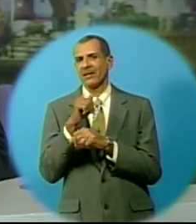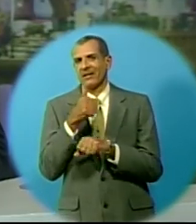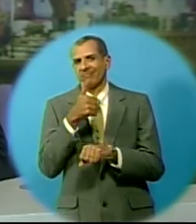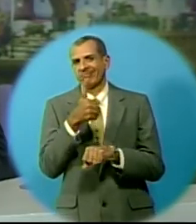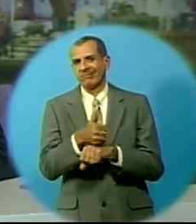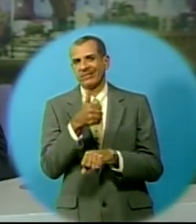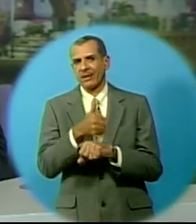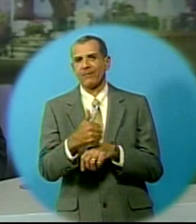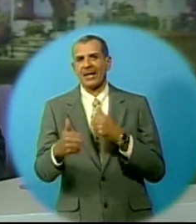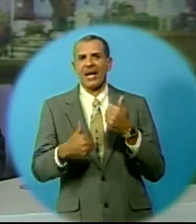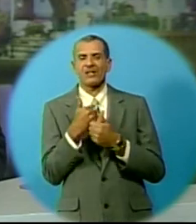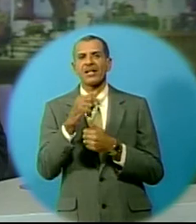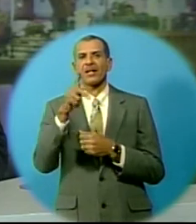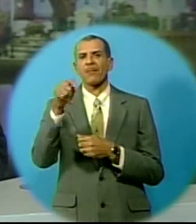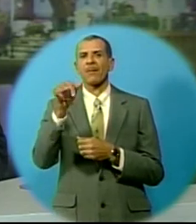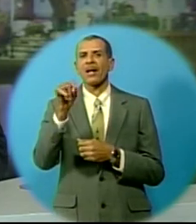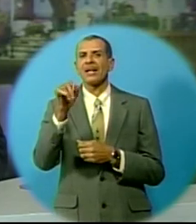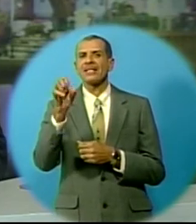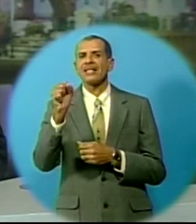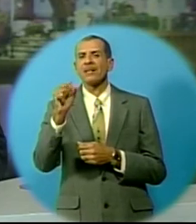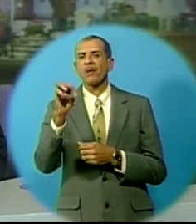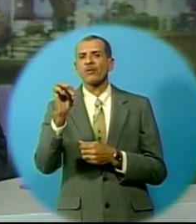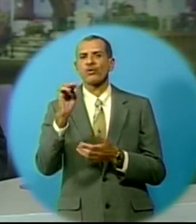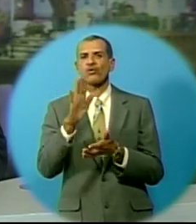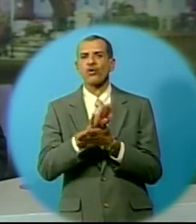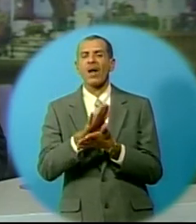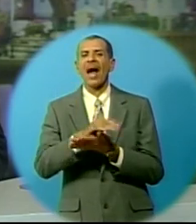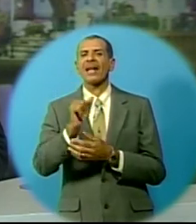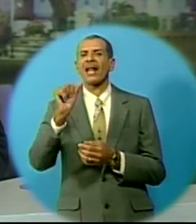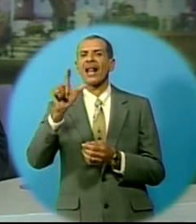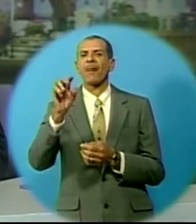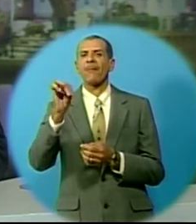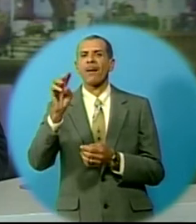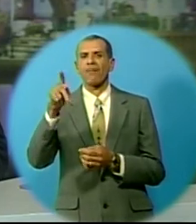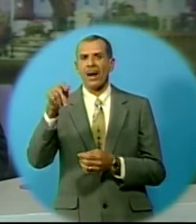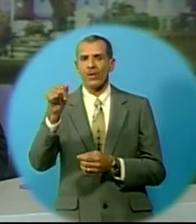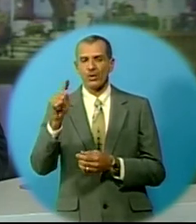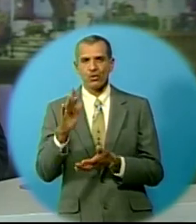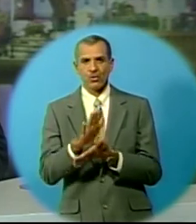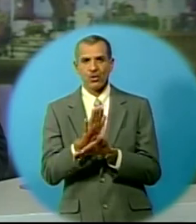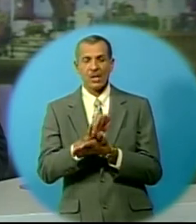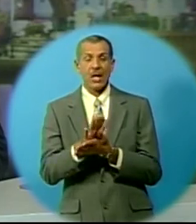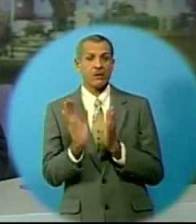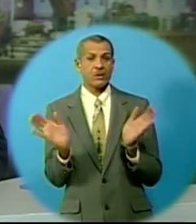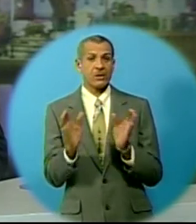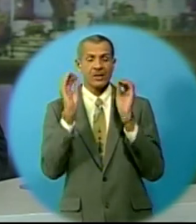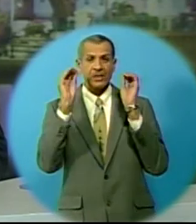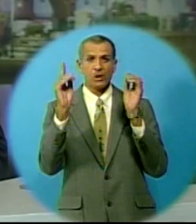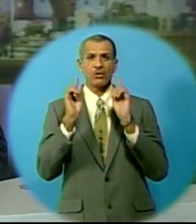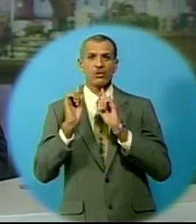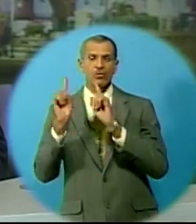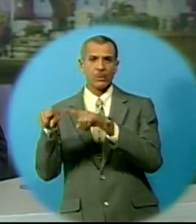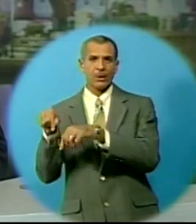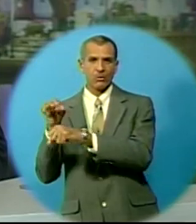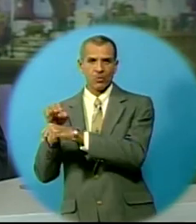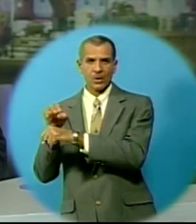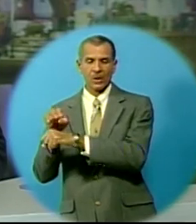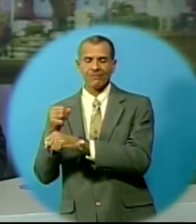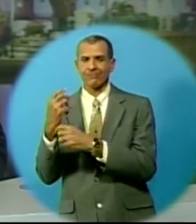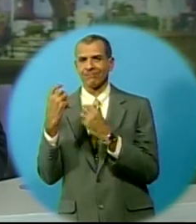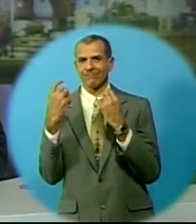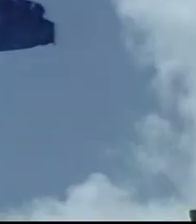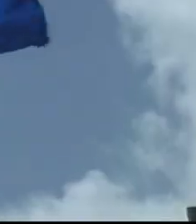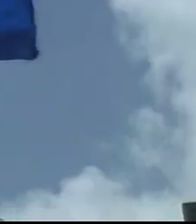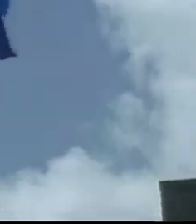ongoing action at the Parkinson Memorial and Alma Parish schools and has urged the teachers to return to work